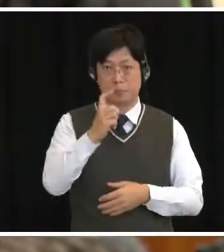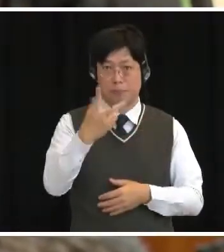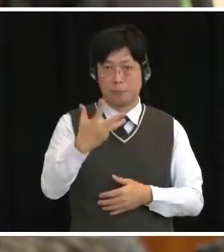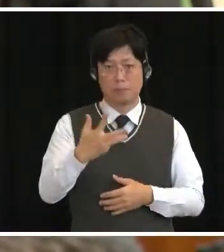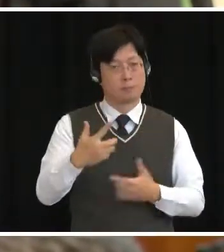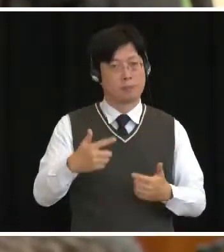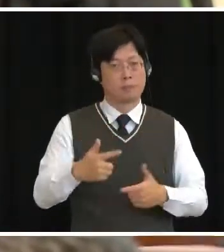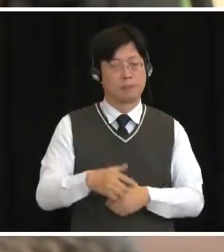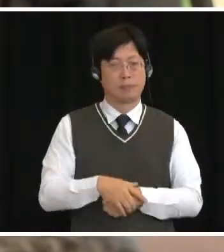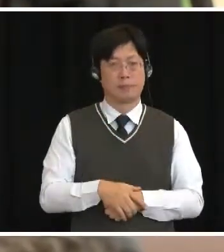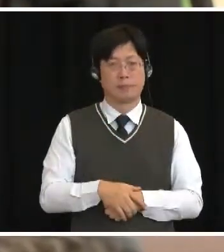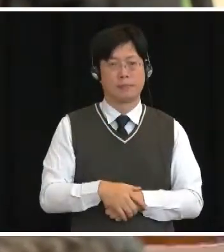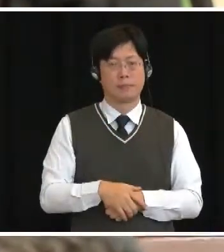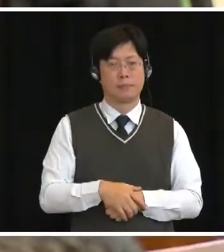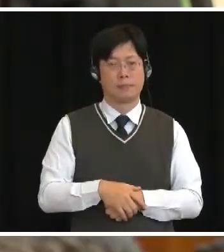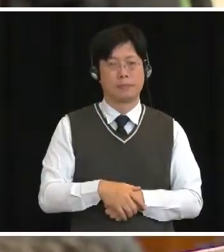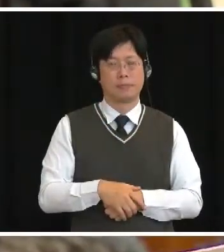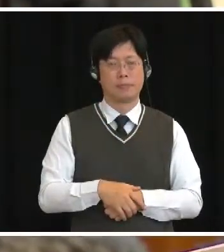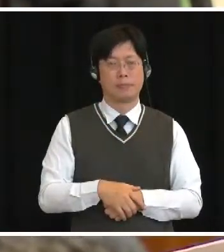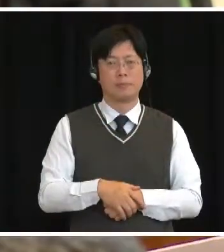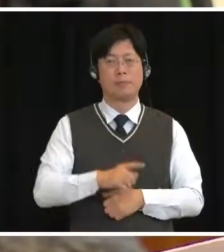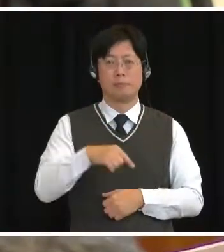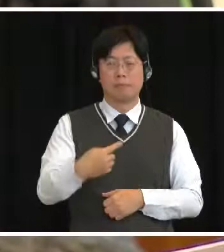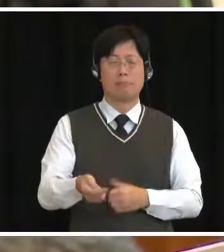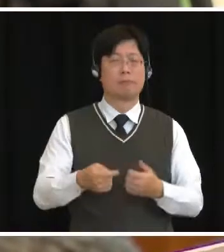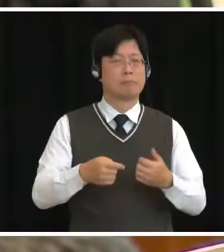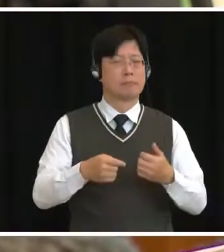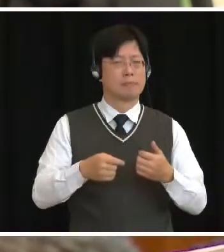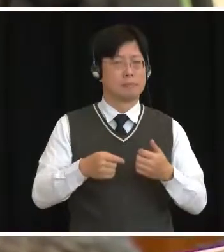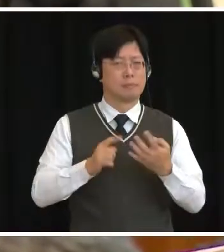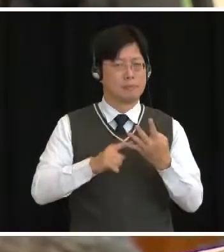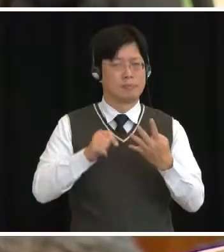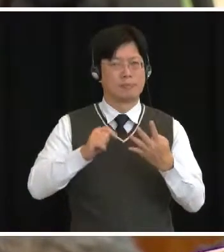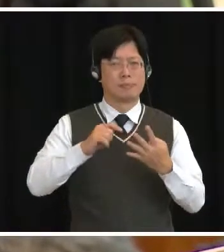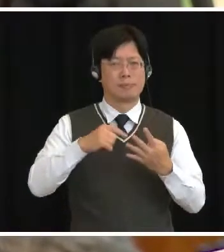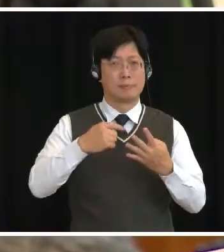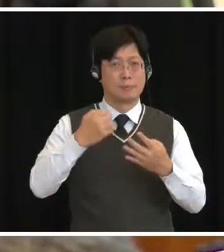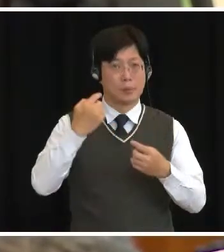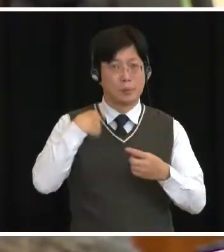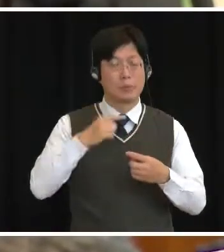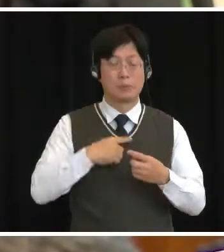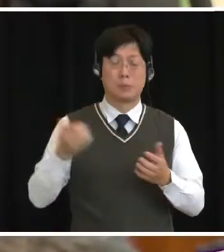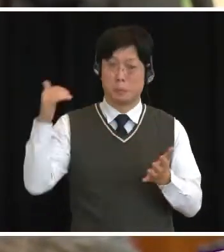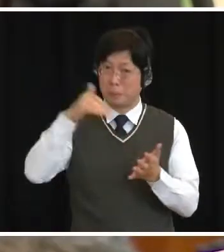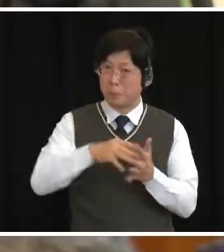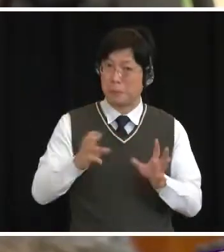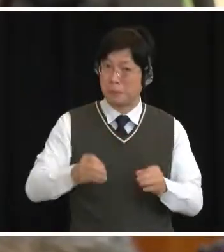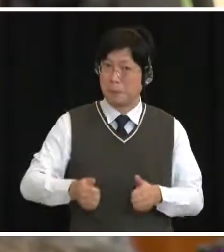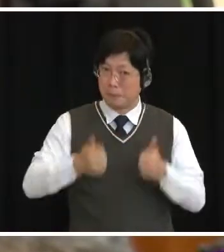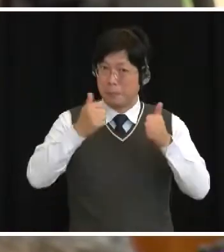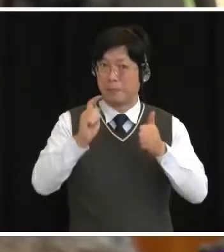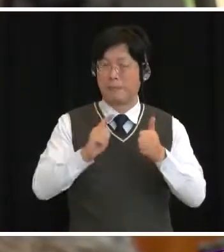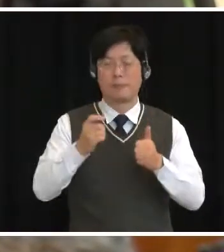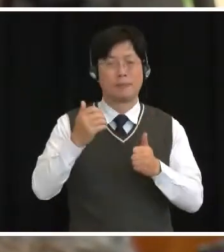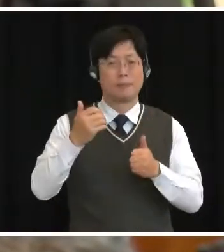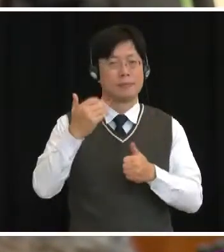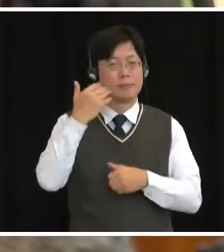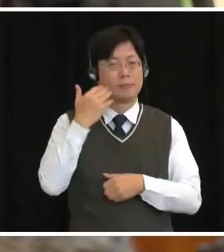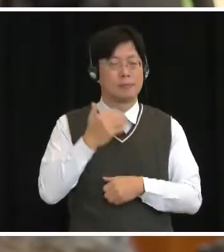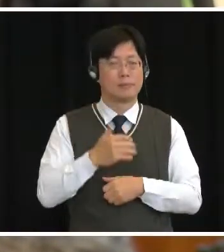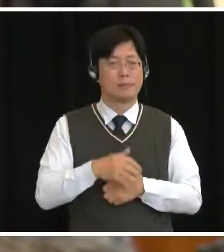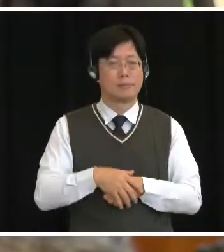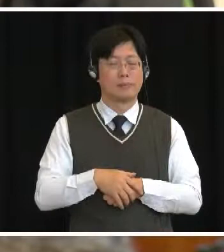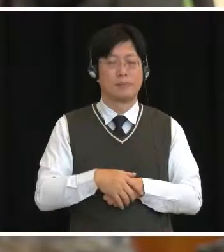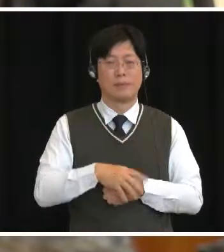So it's not that we rely upon the poll results to decide whether or not we want to change the